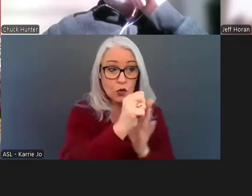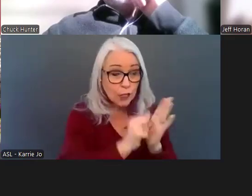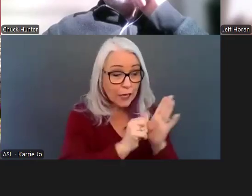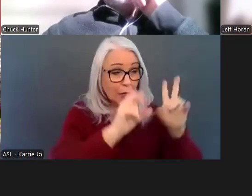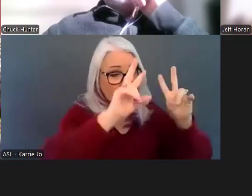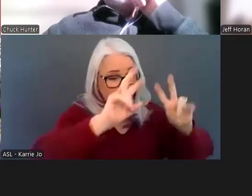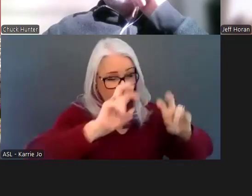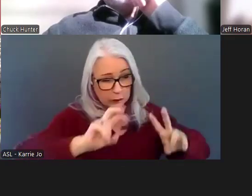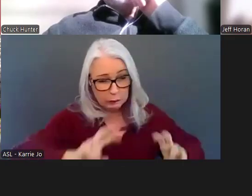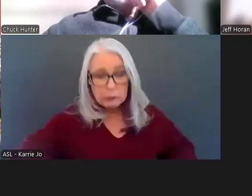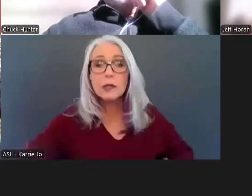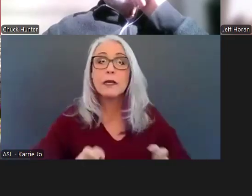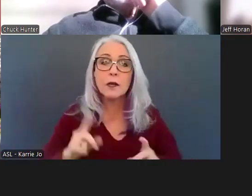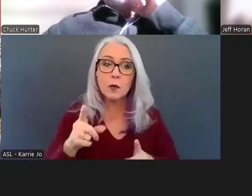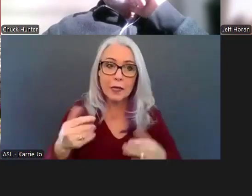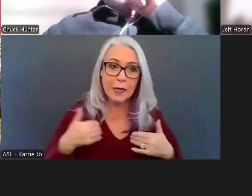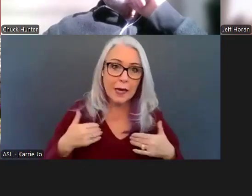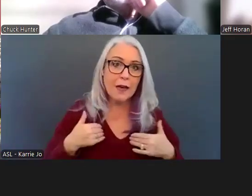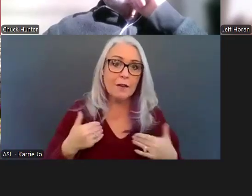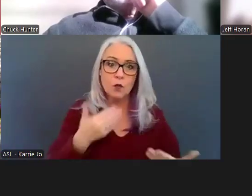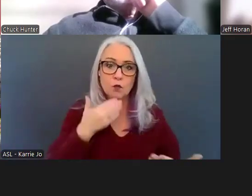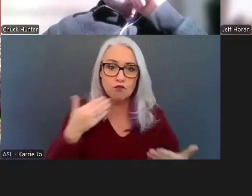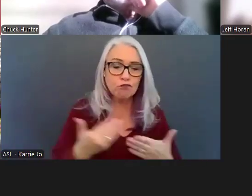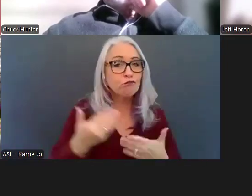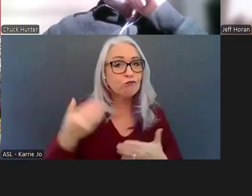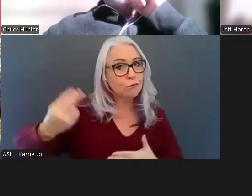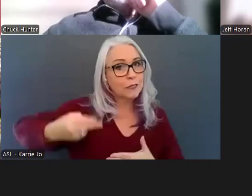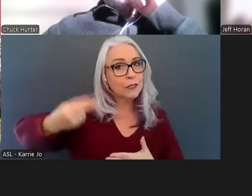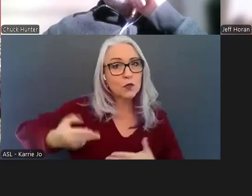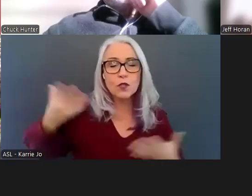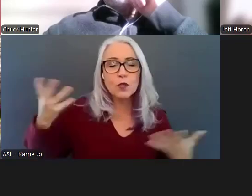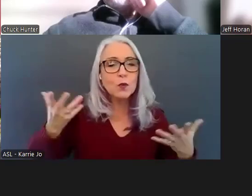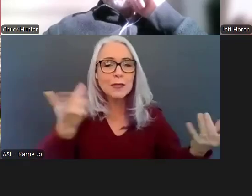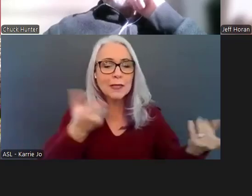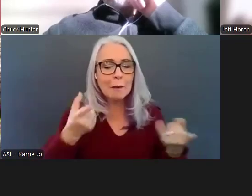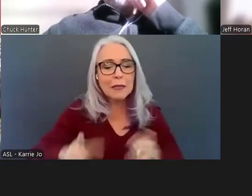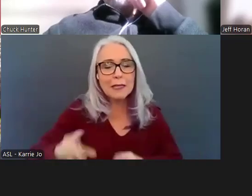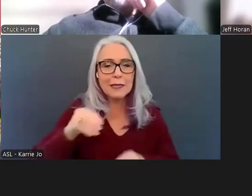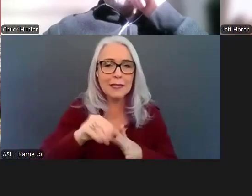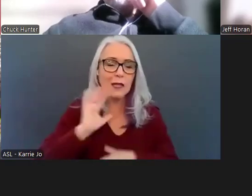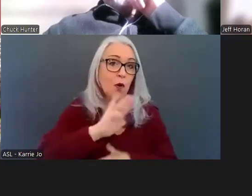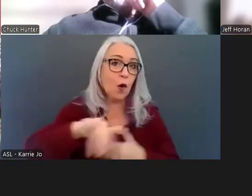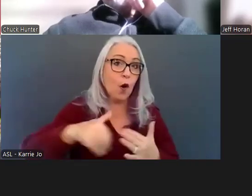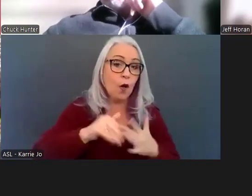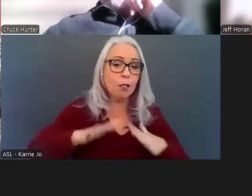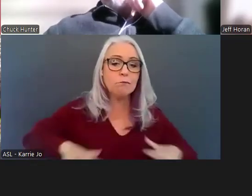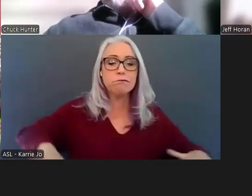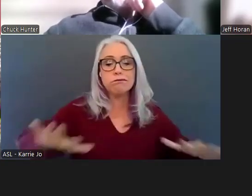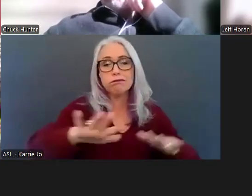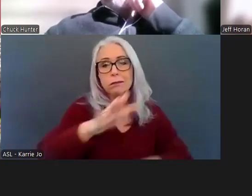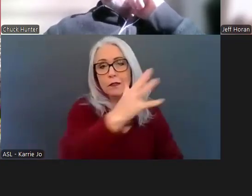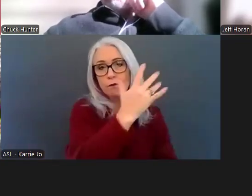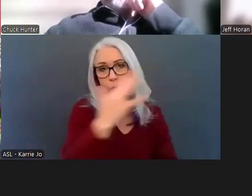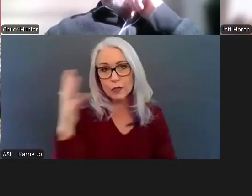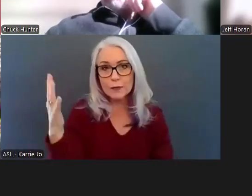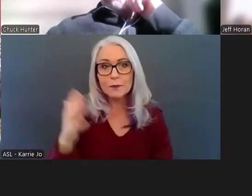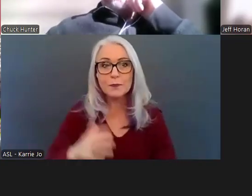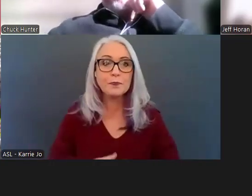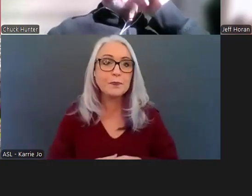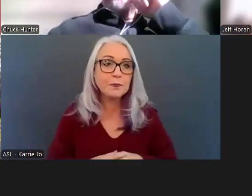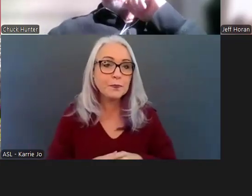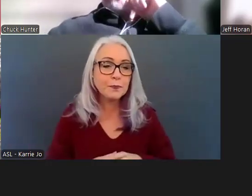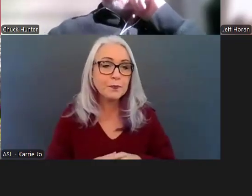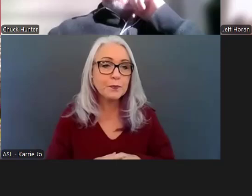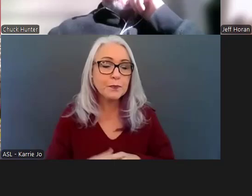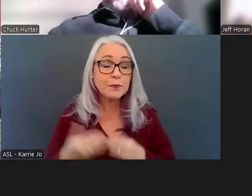100-year history anyway of what our forests are doing. So. So Jeff, just to follow up, but you know,